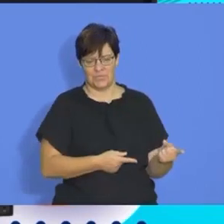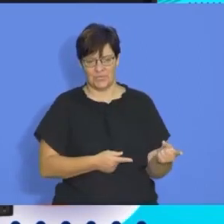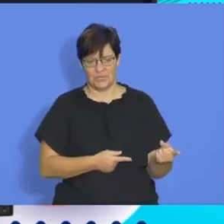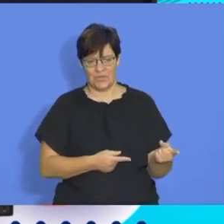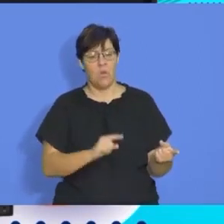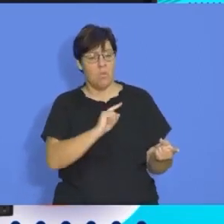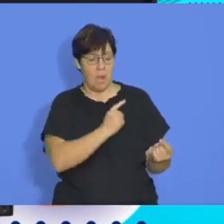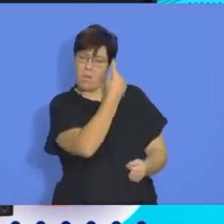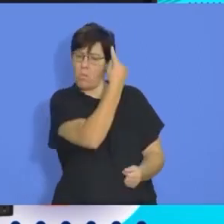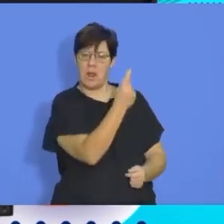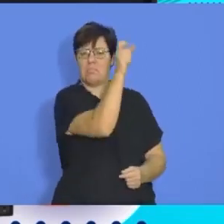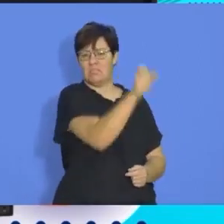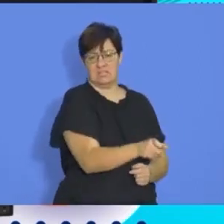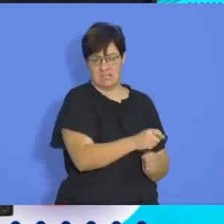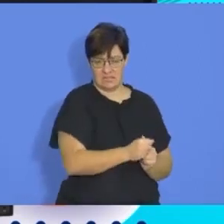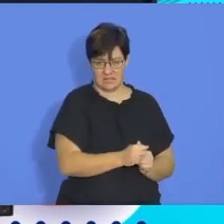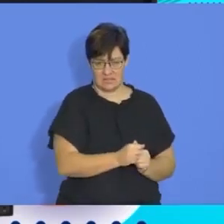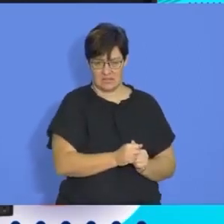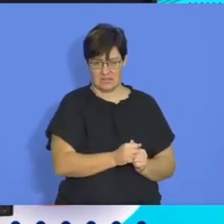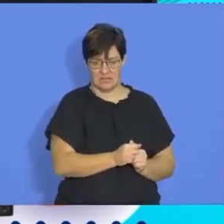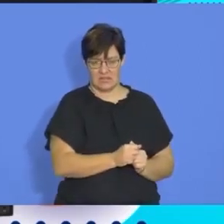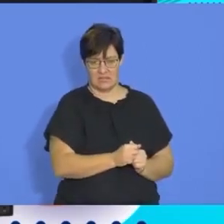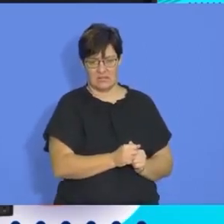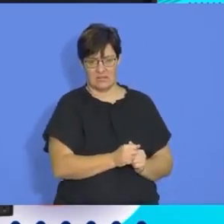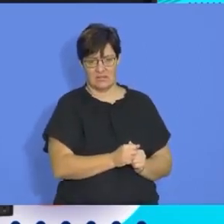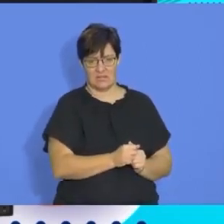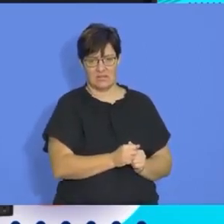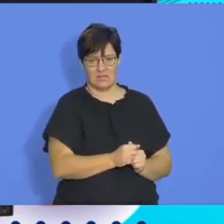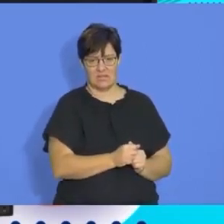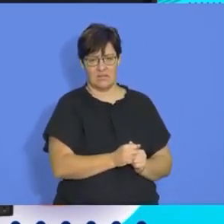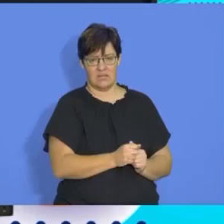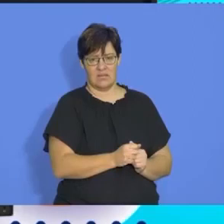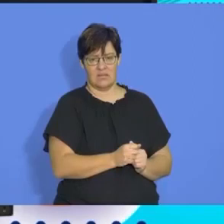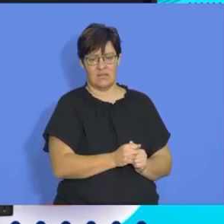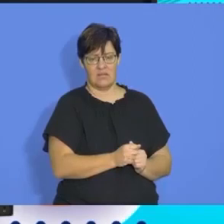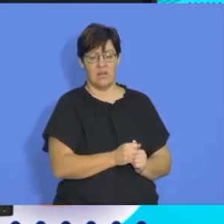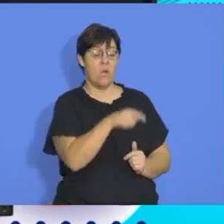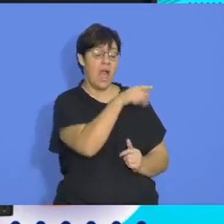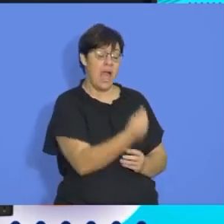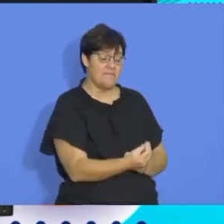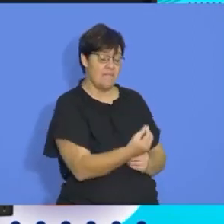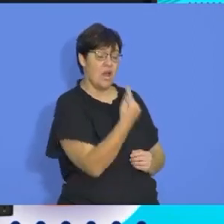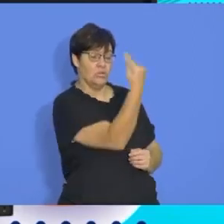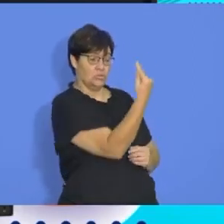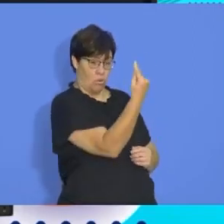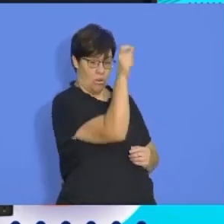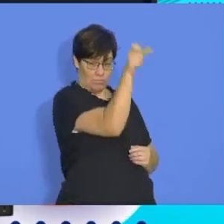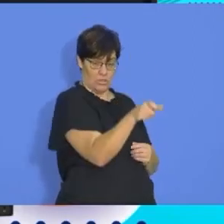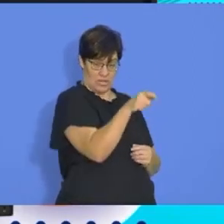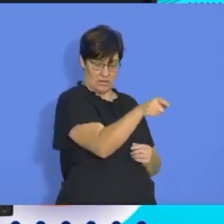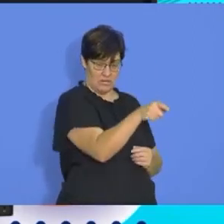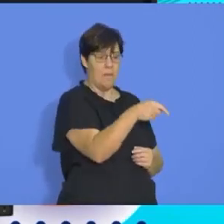Remember, you had your sole partner, not a partner, let's say that again, sorry guys. You had your sole